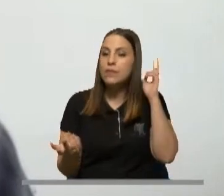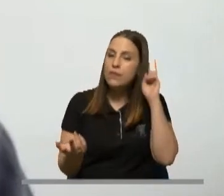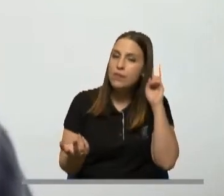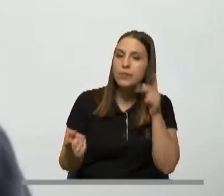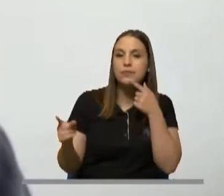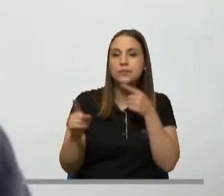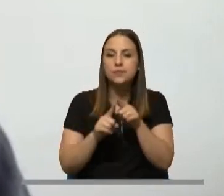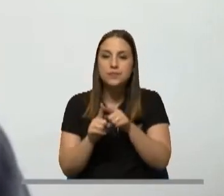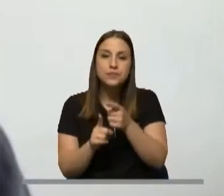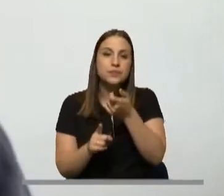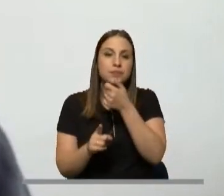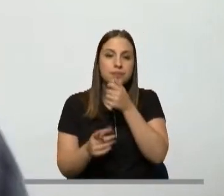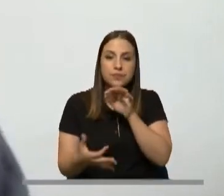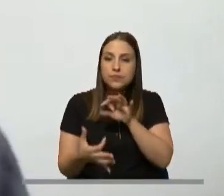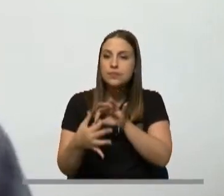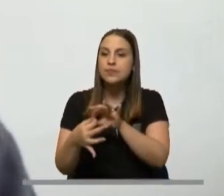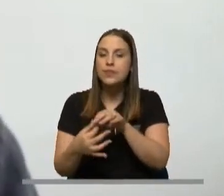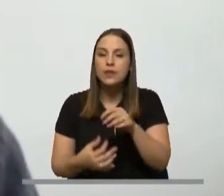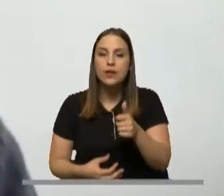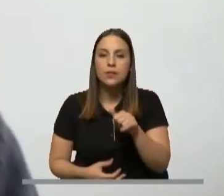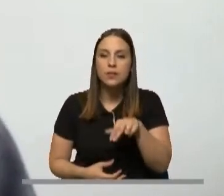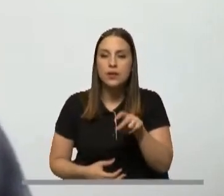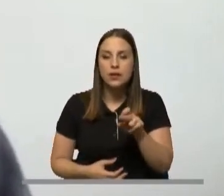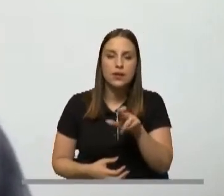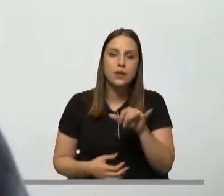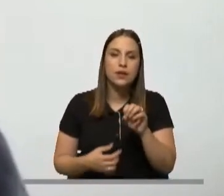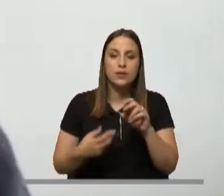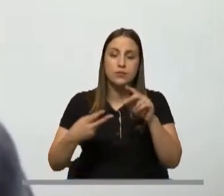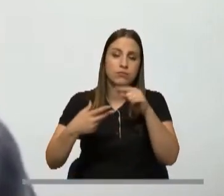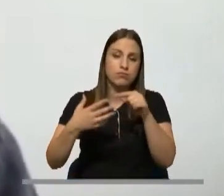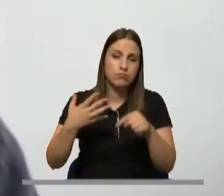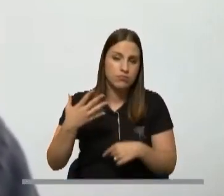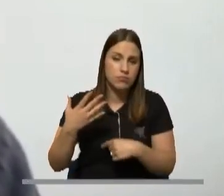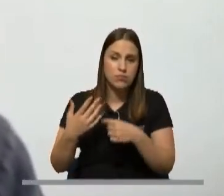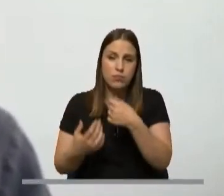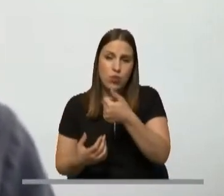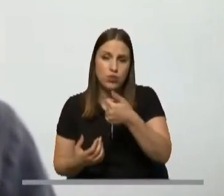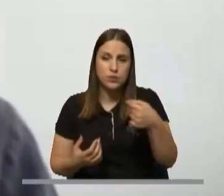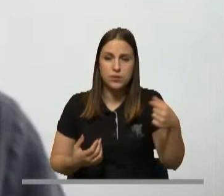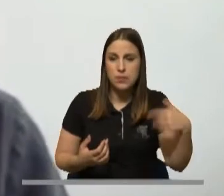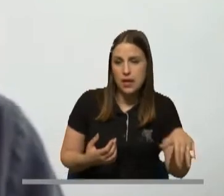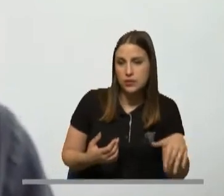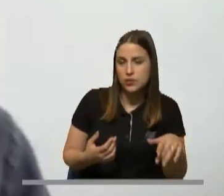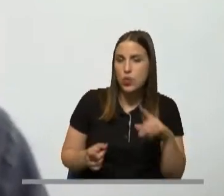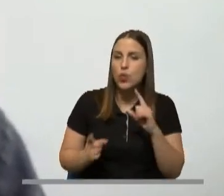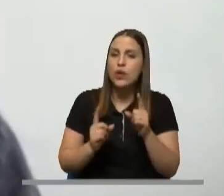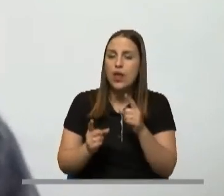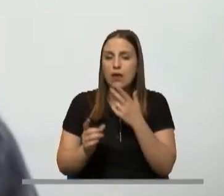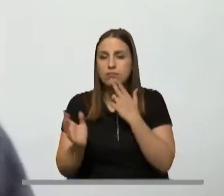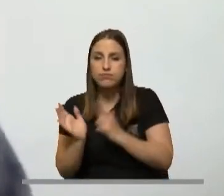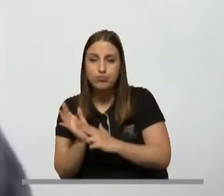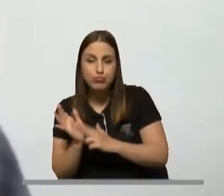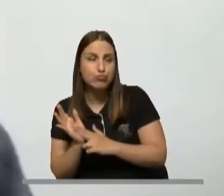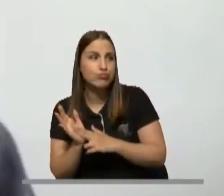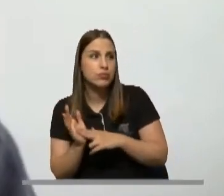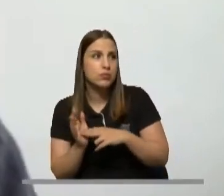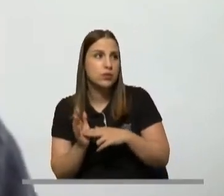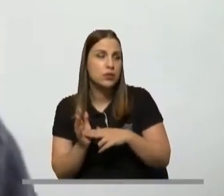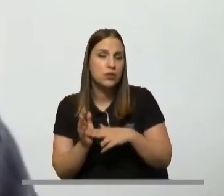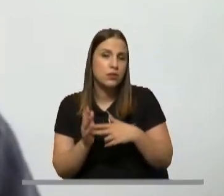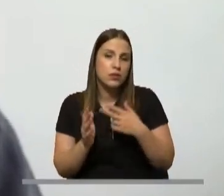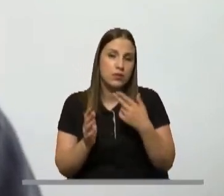politics decide with binary categories, good versus bad, truth versus